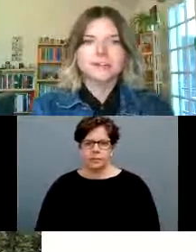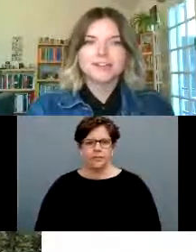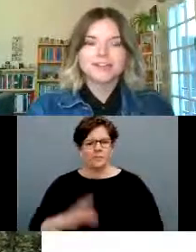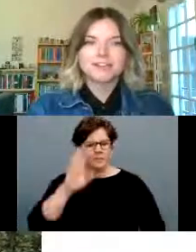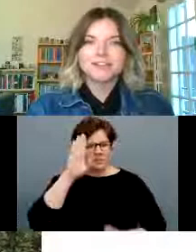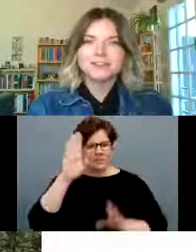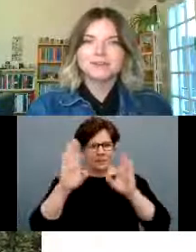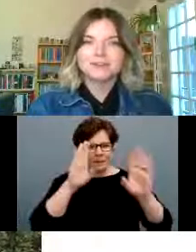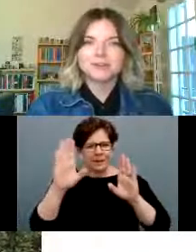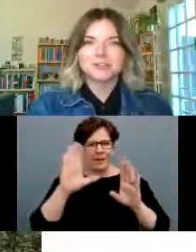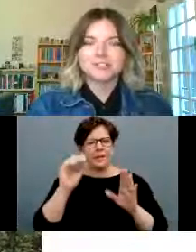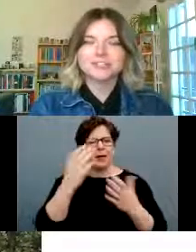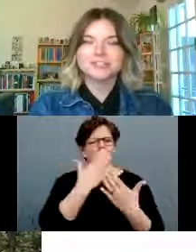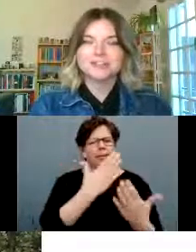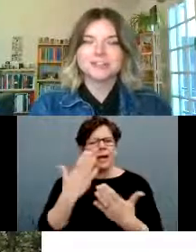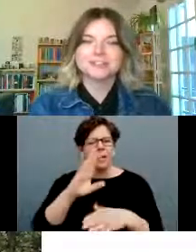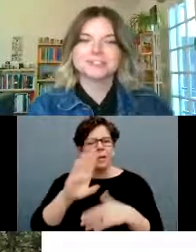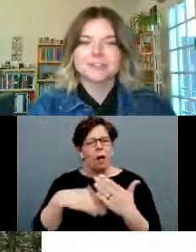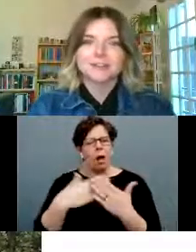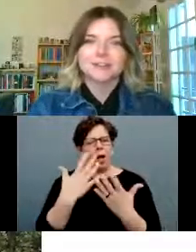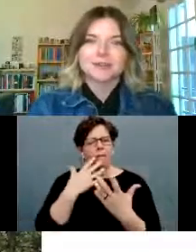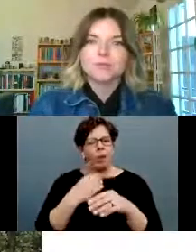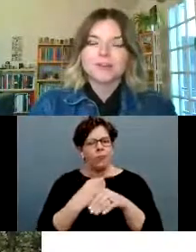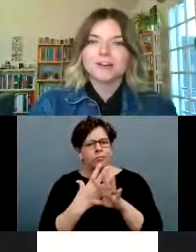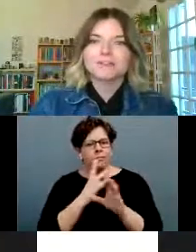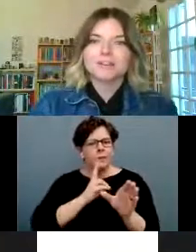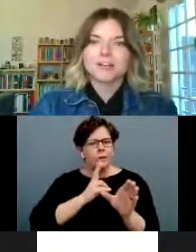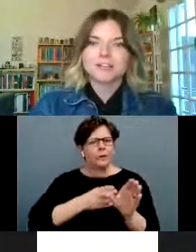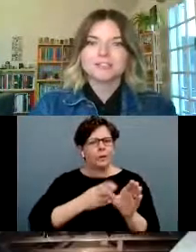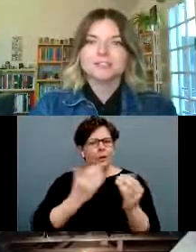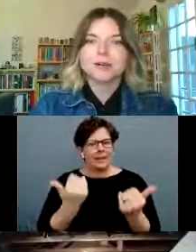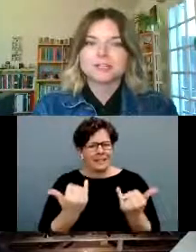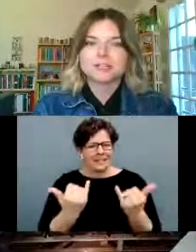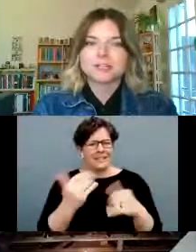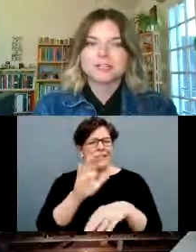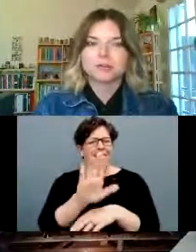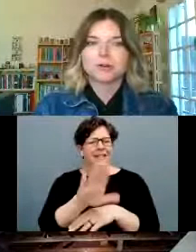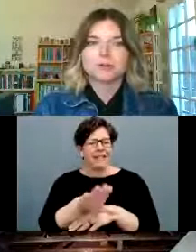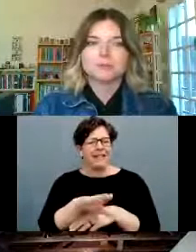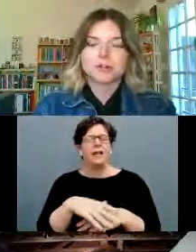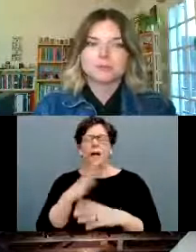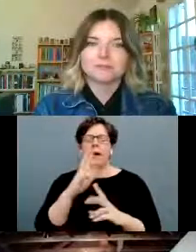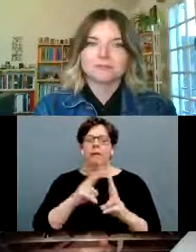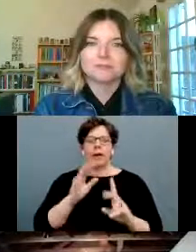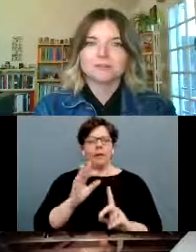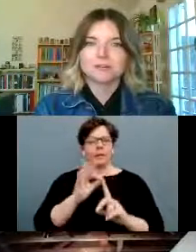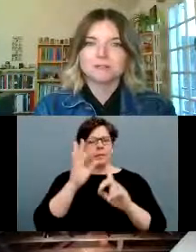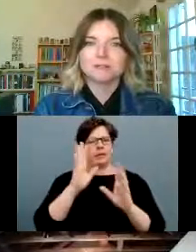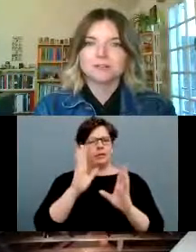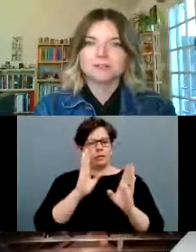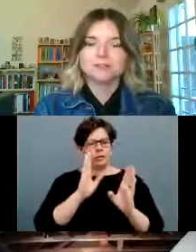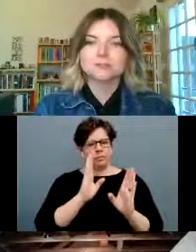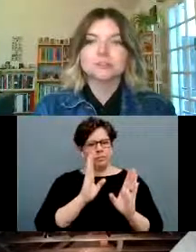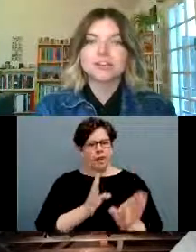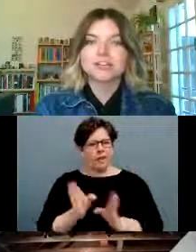Hello, and thank you for joining us tonight. We have a very special series of programs planned for you over the